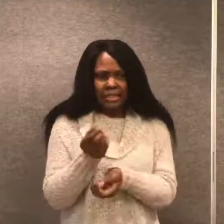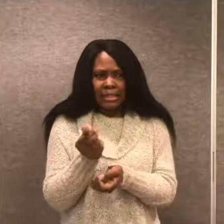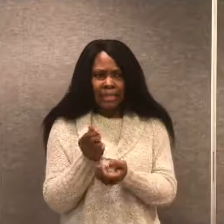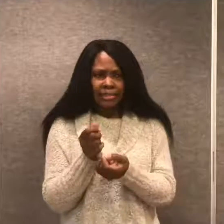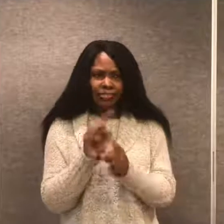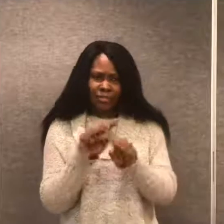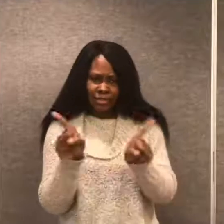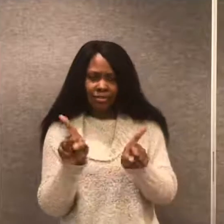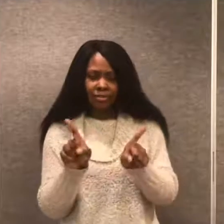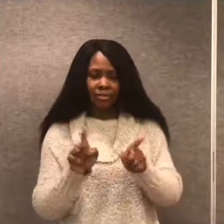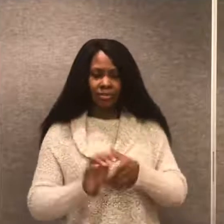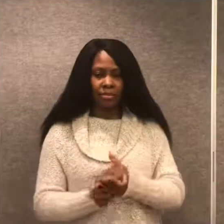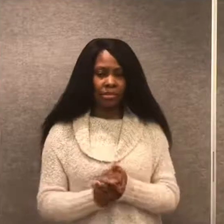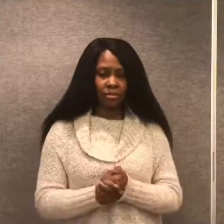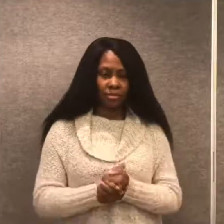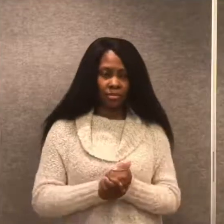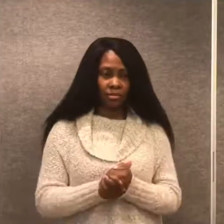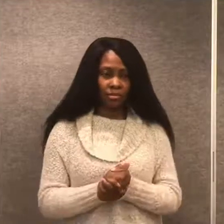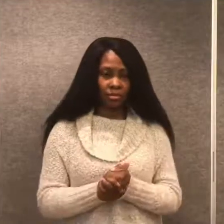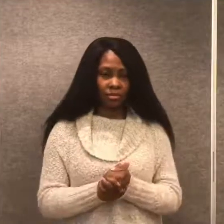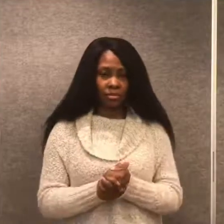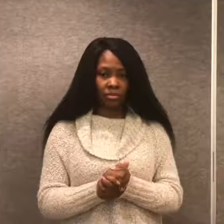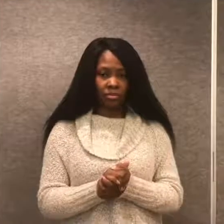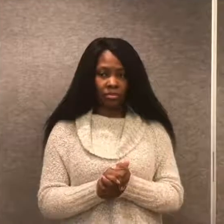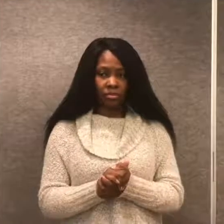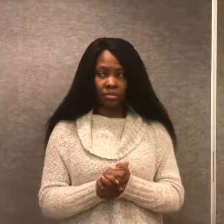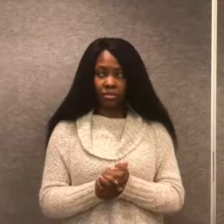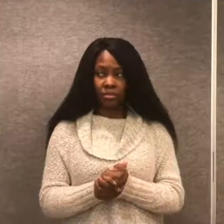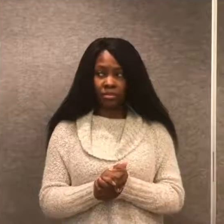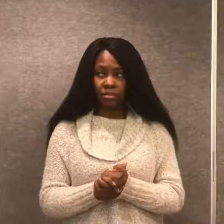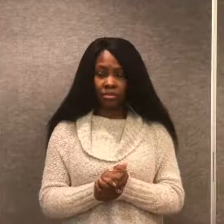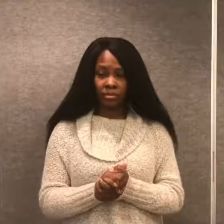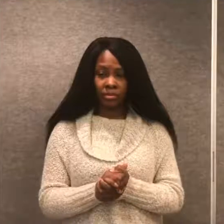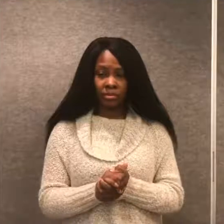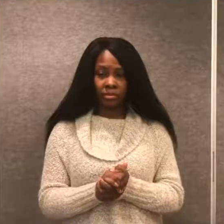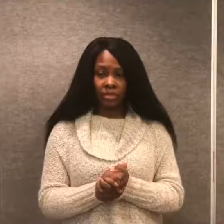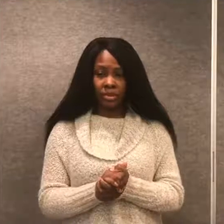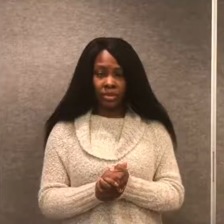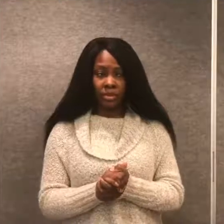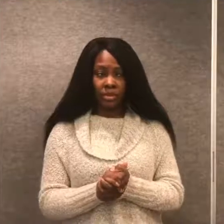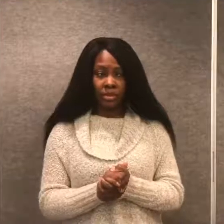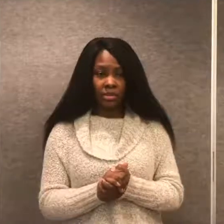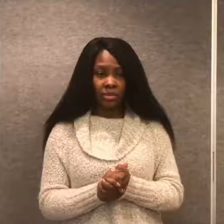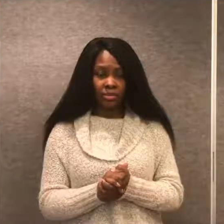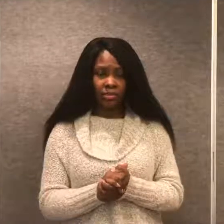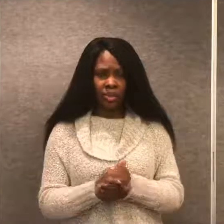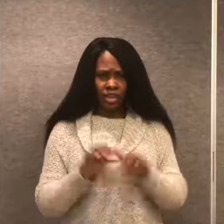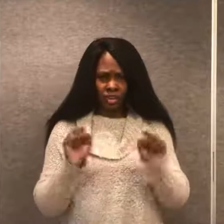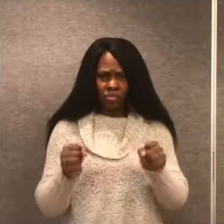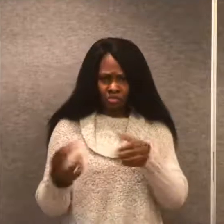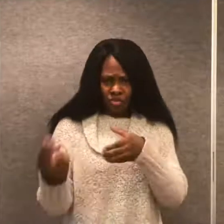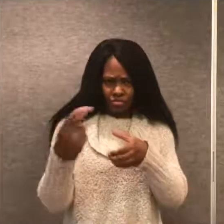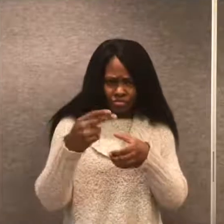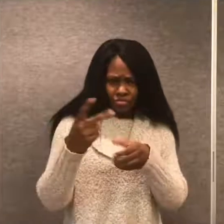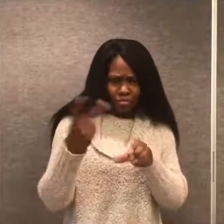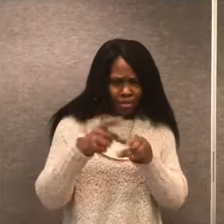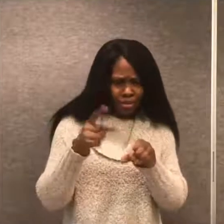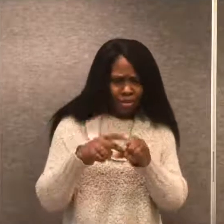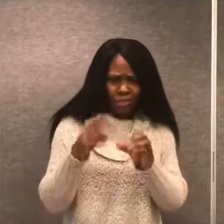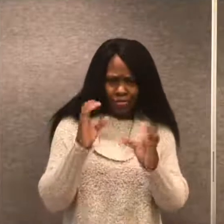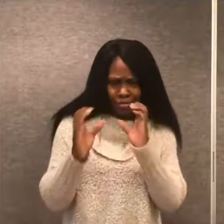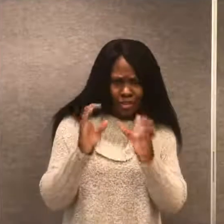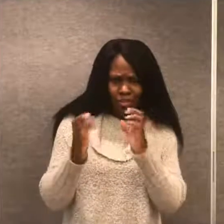Great. virtually. And Ms. Champagne, you can chime in anytime you want. This is a discussion about the school district, so I don't